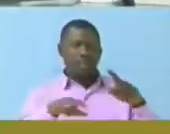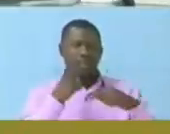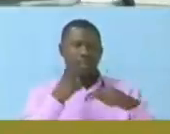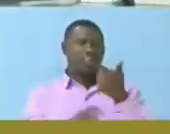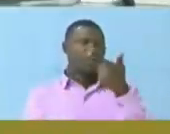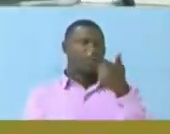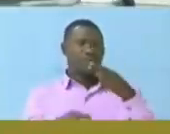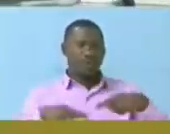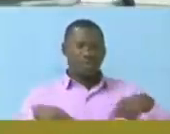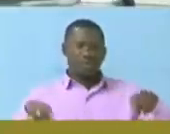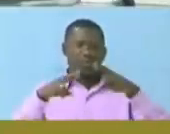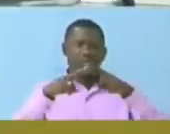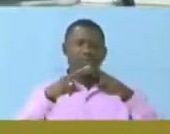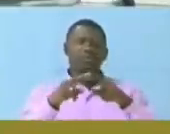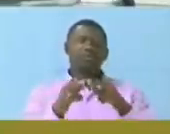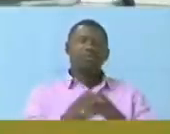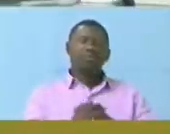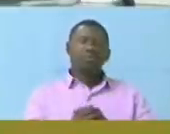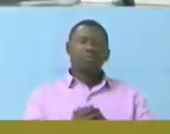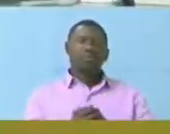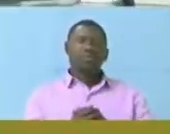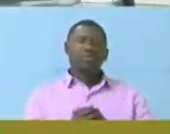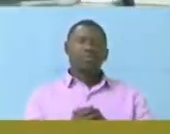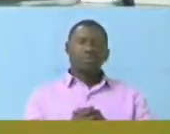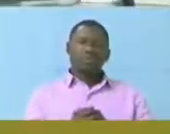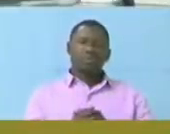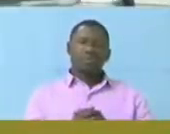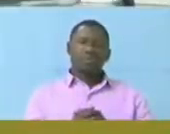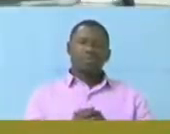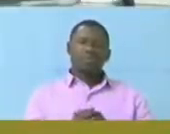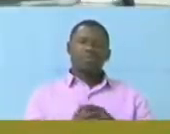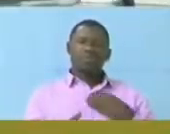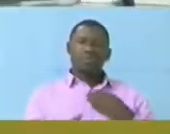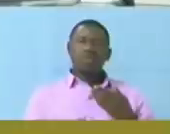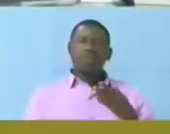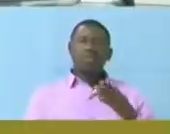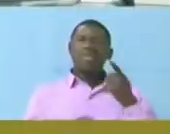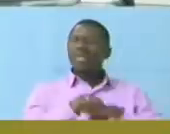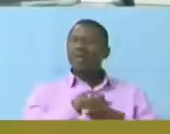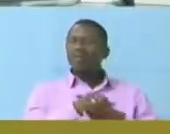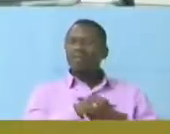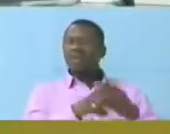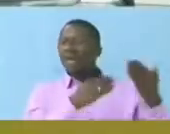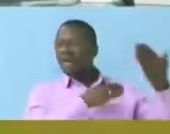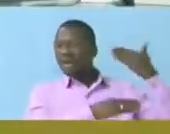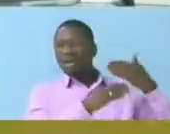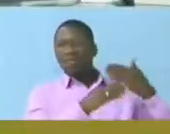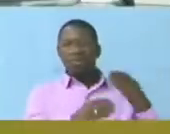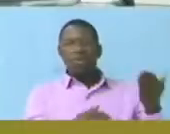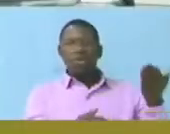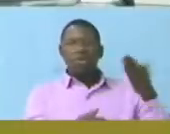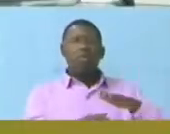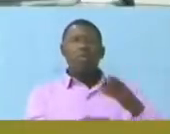So I was coming from my house, just quite far from the estate junction. Just around